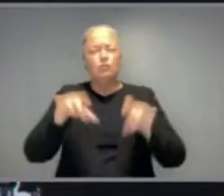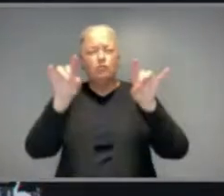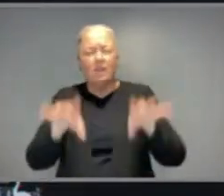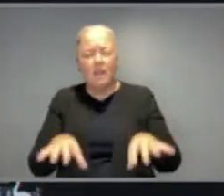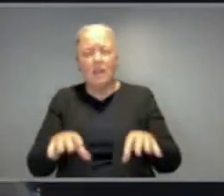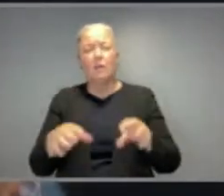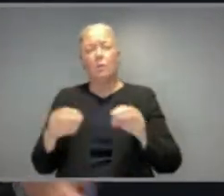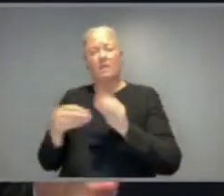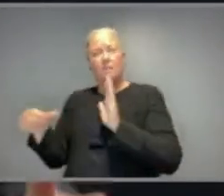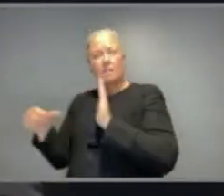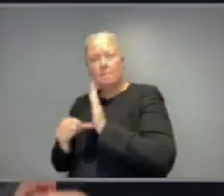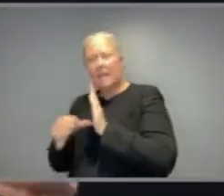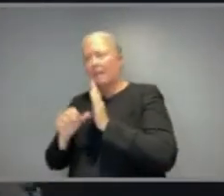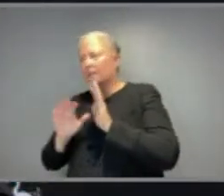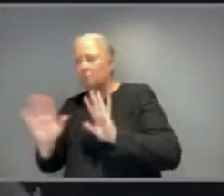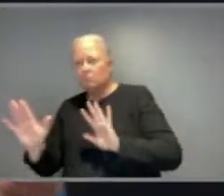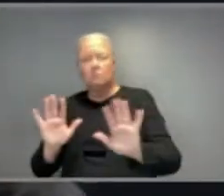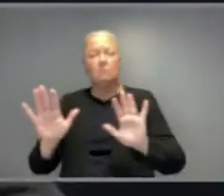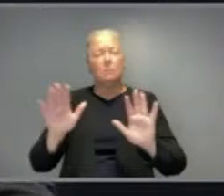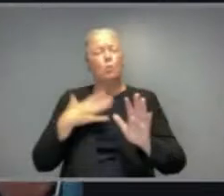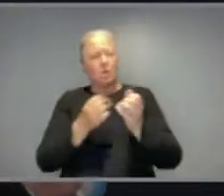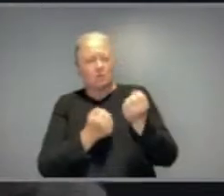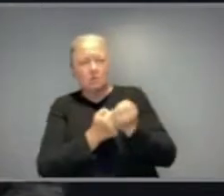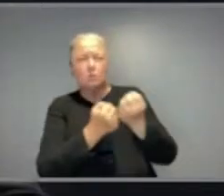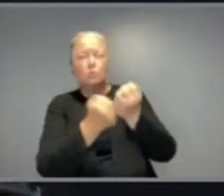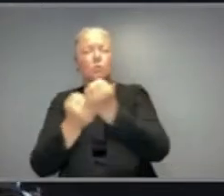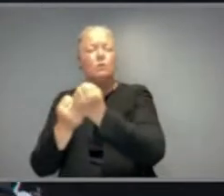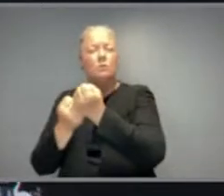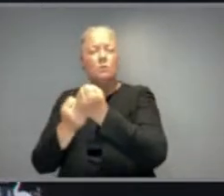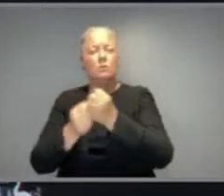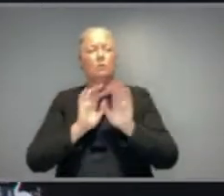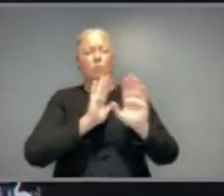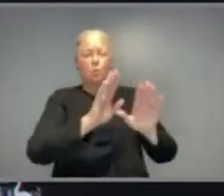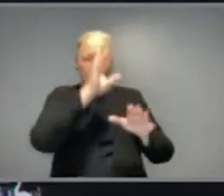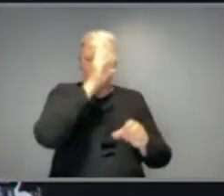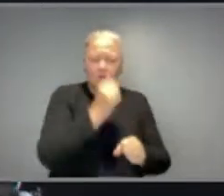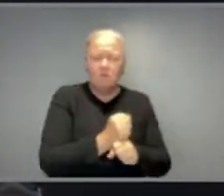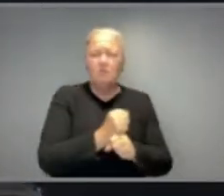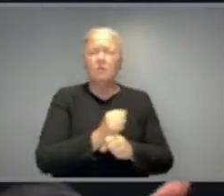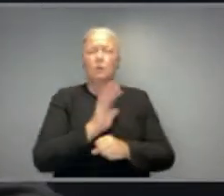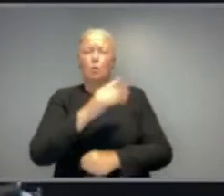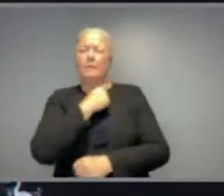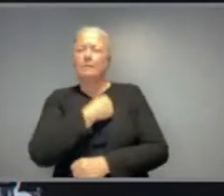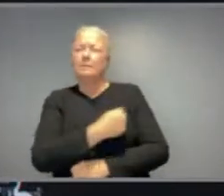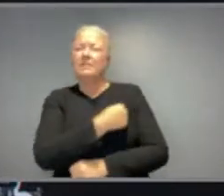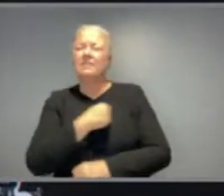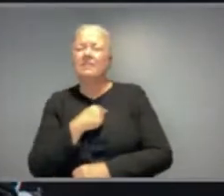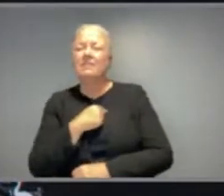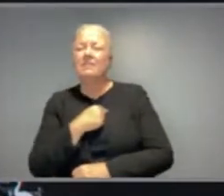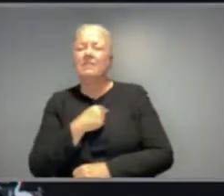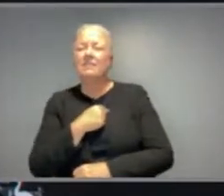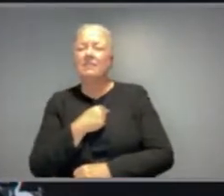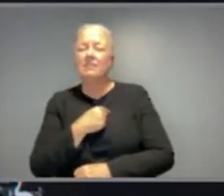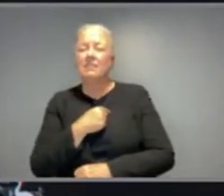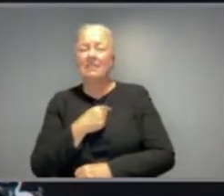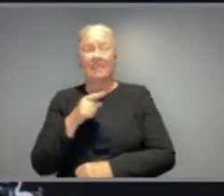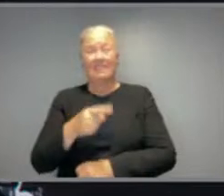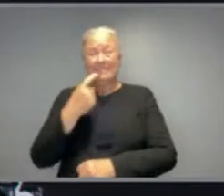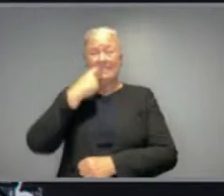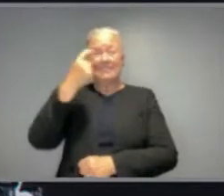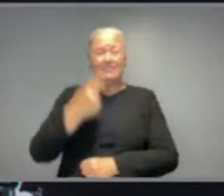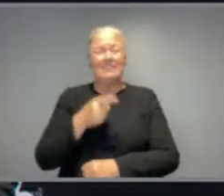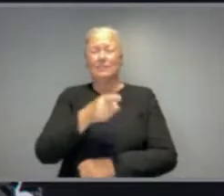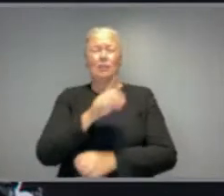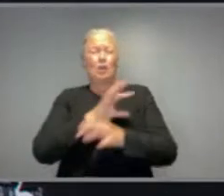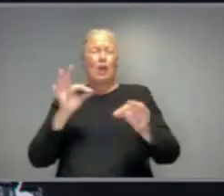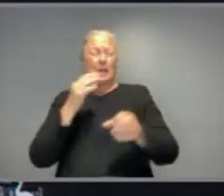through the crisis, backing them in on their values and their commitment. This is a serious public health crisis. It's not a game show.